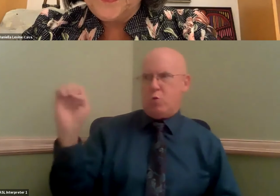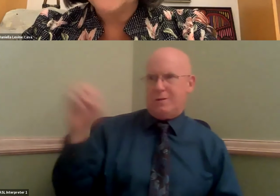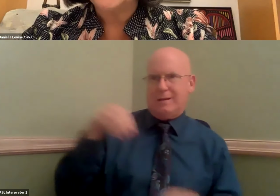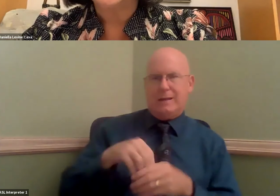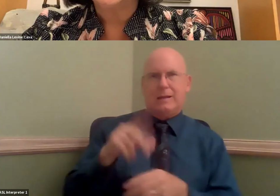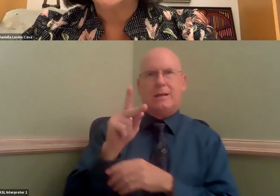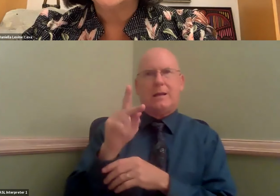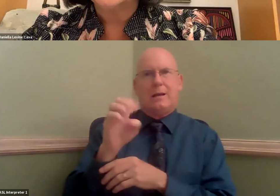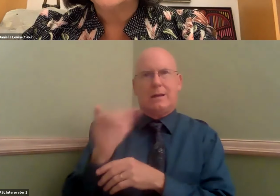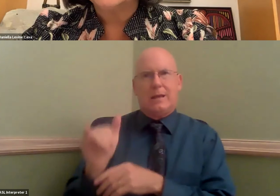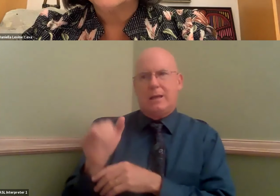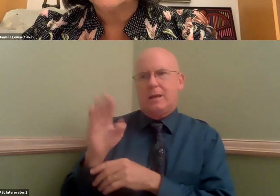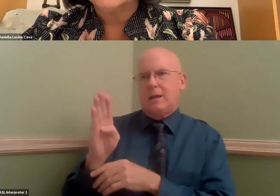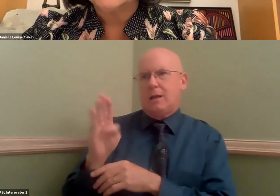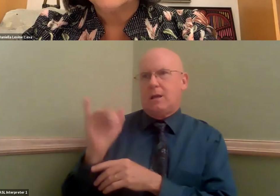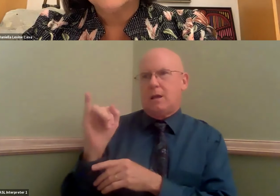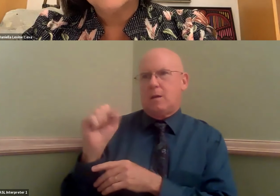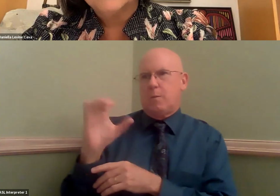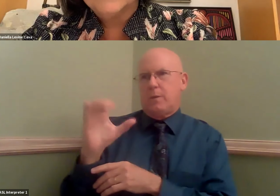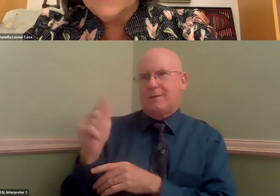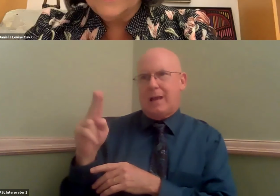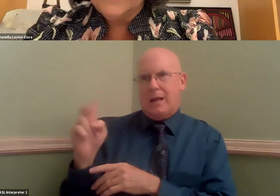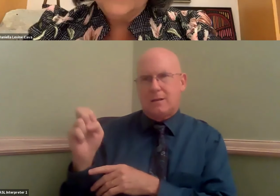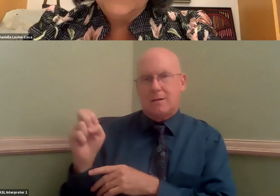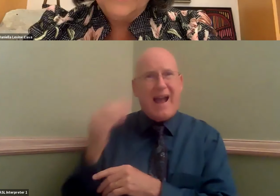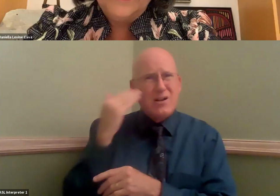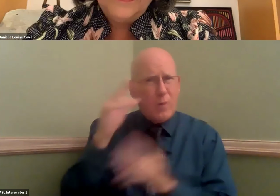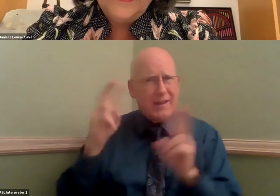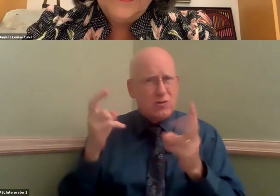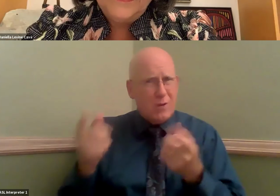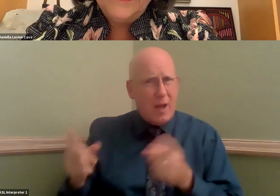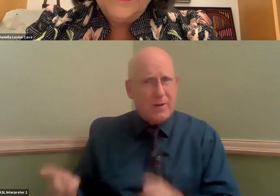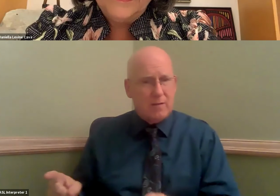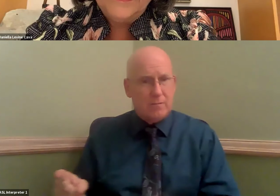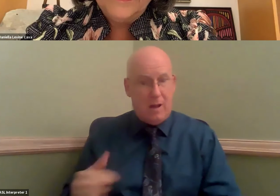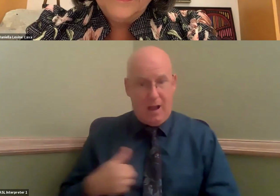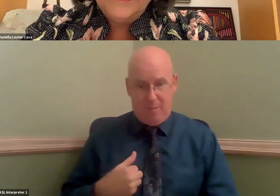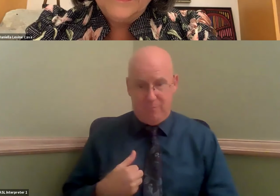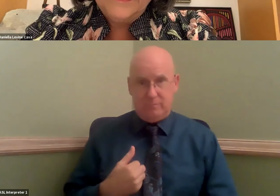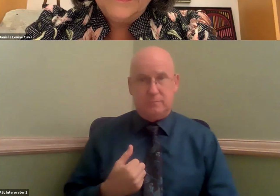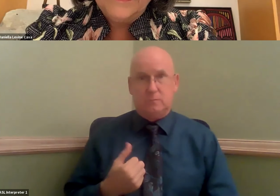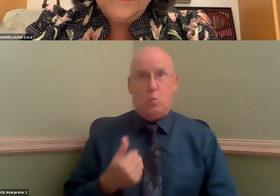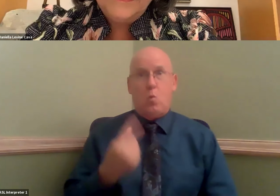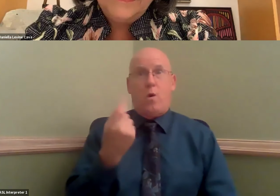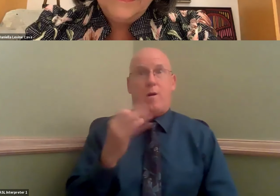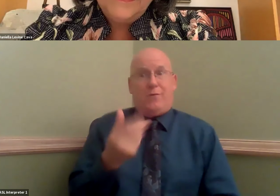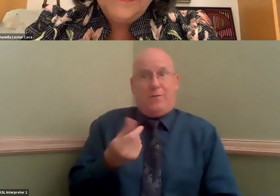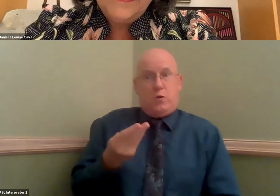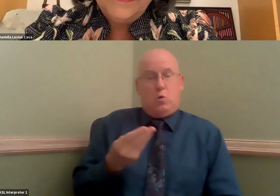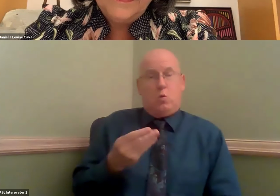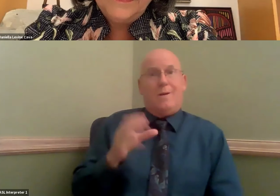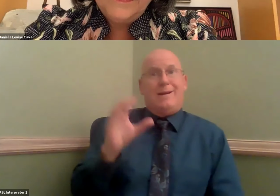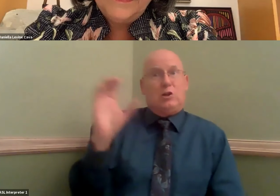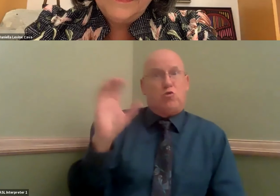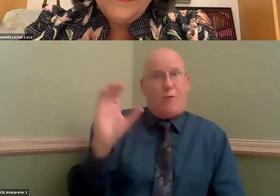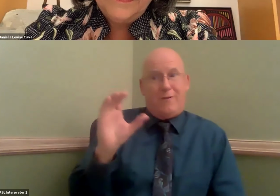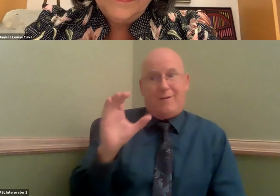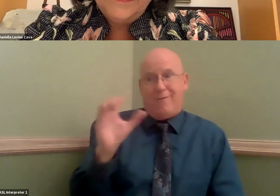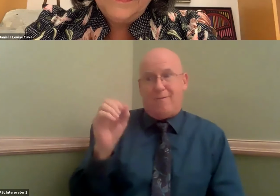I'm very aware of the situations that are going on. I've been one of the lone conservatives at one time that would speak about these issues of the environment. I